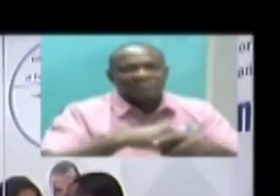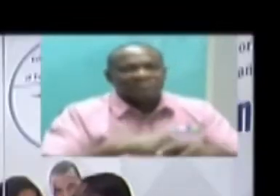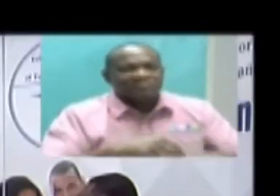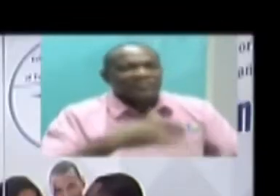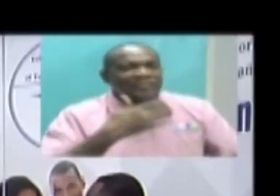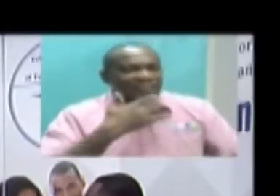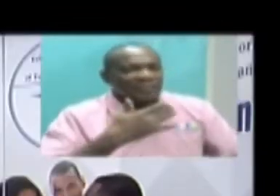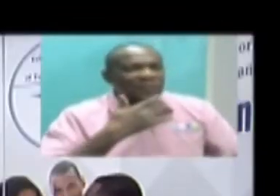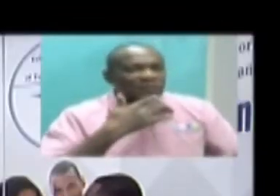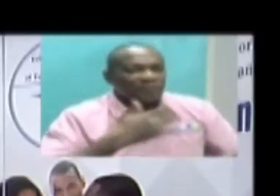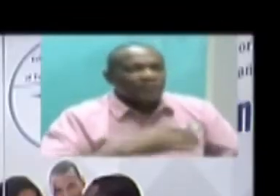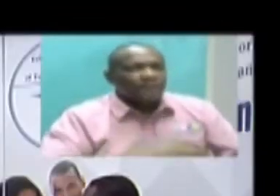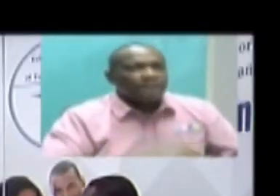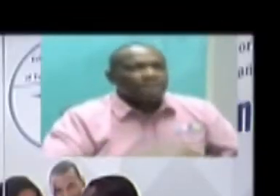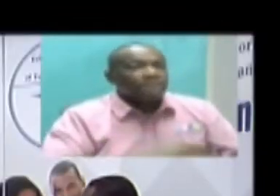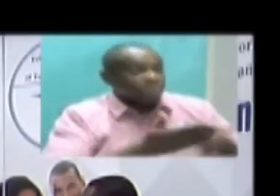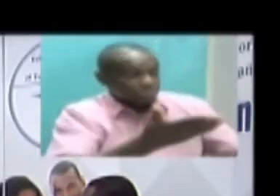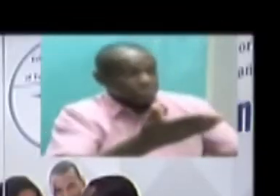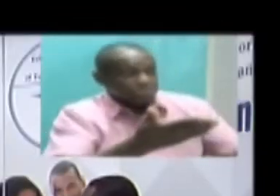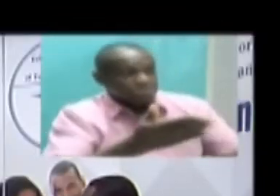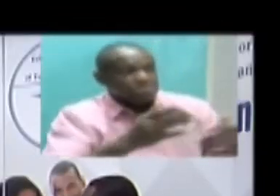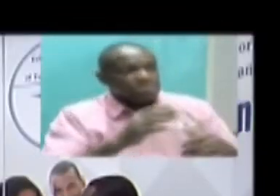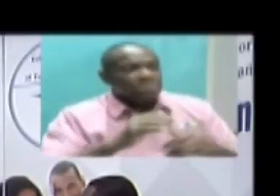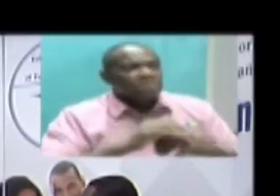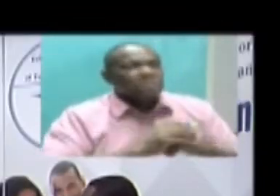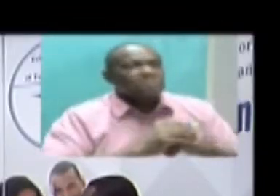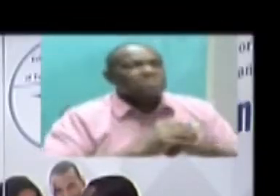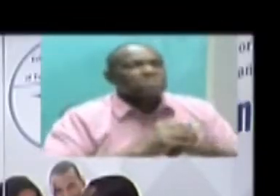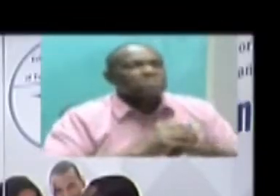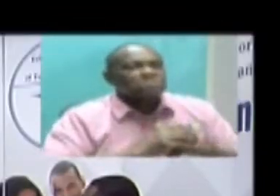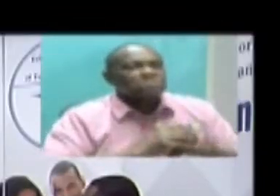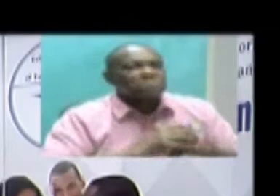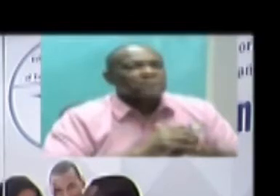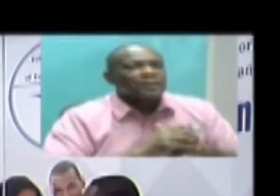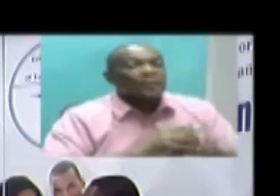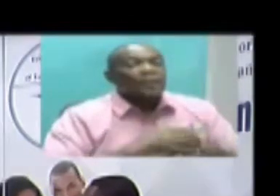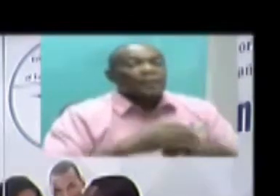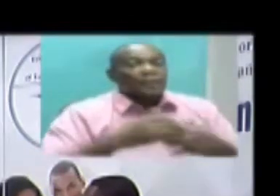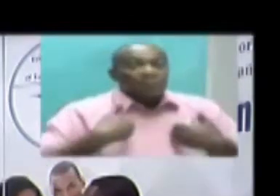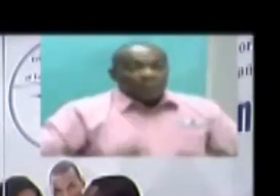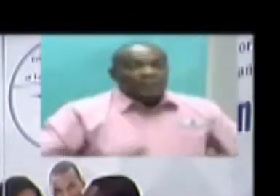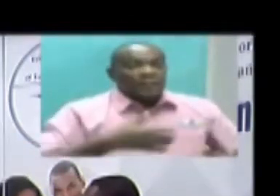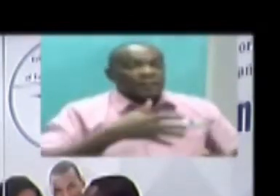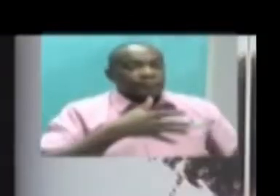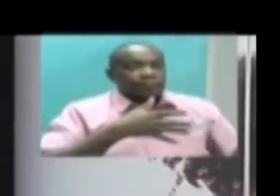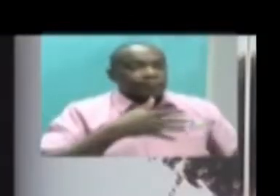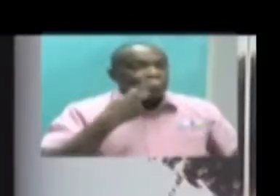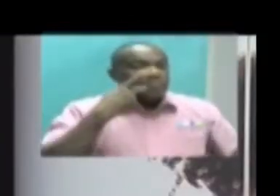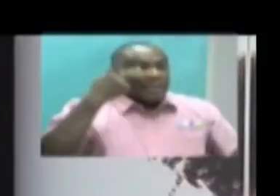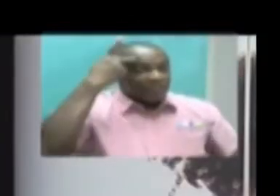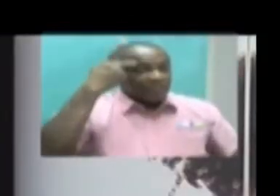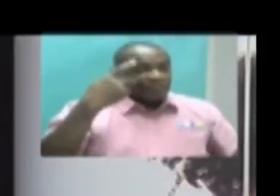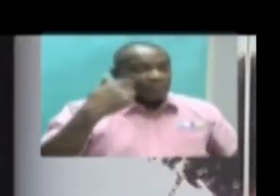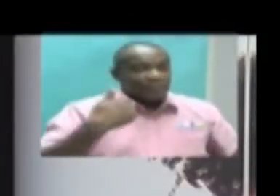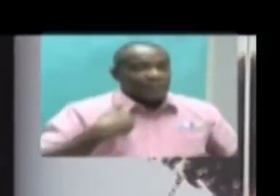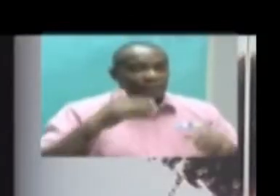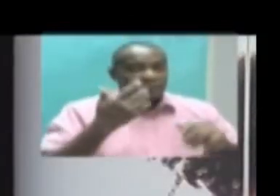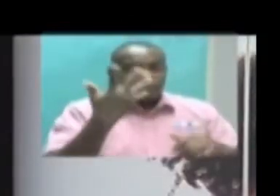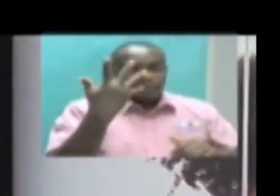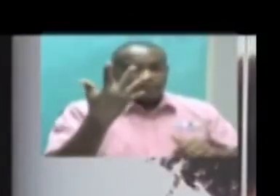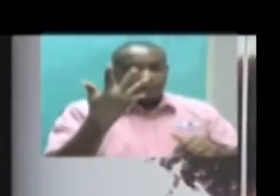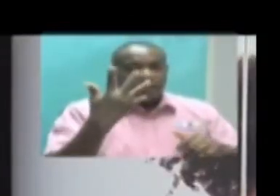As a parent of five, all of whom are in school, this is an overwhelming time. We have to